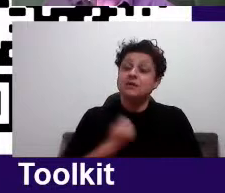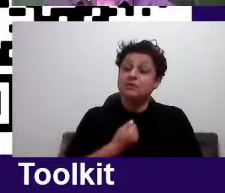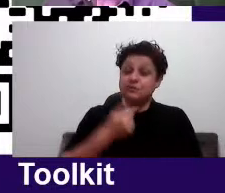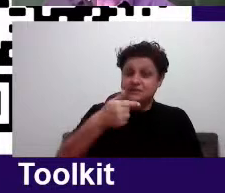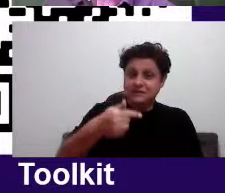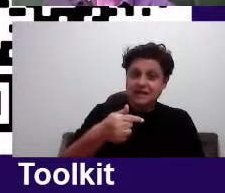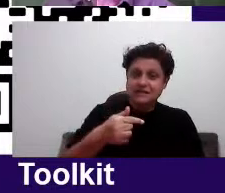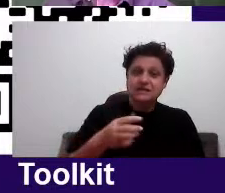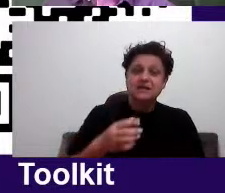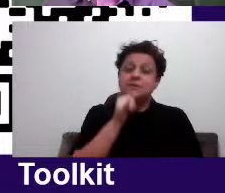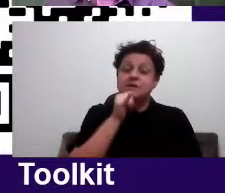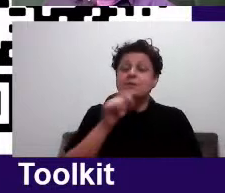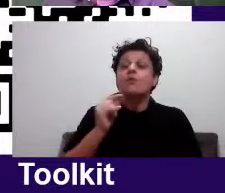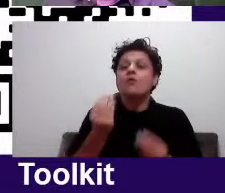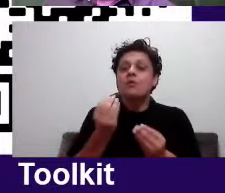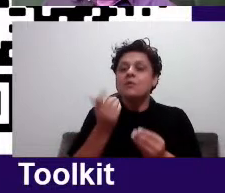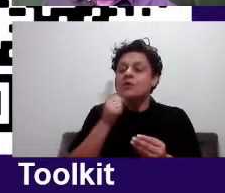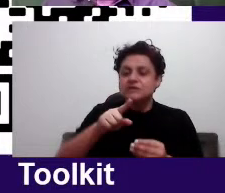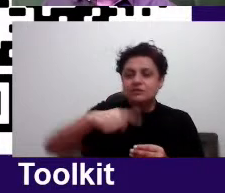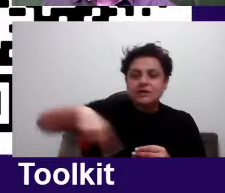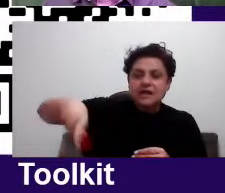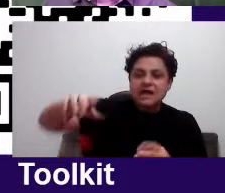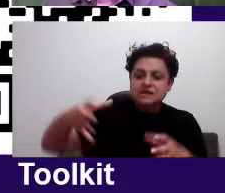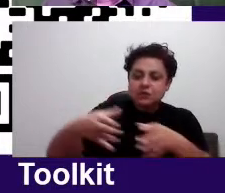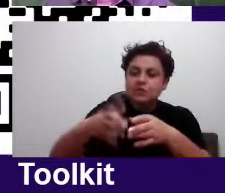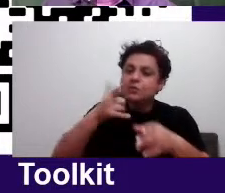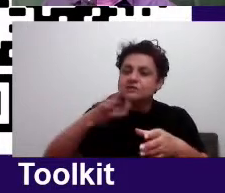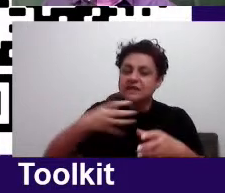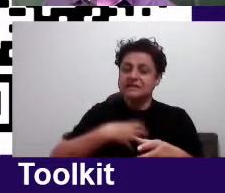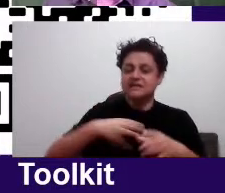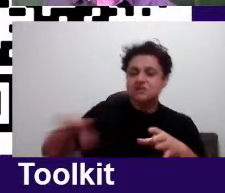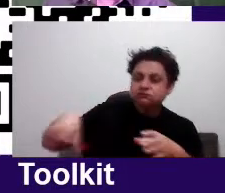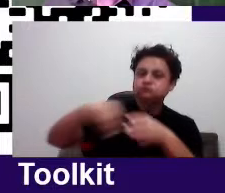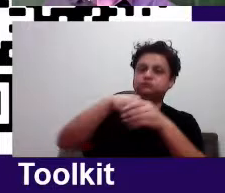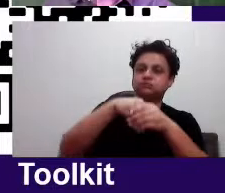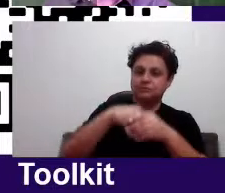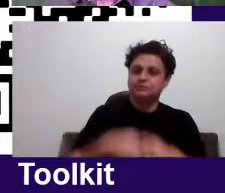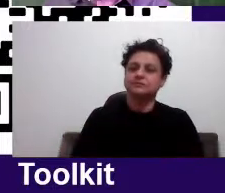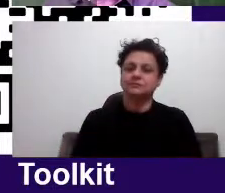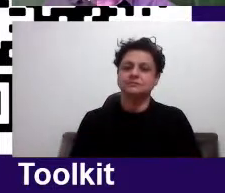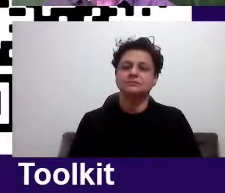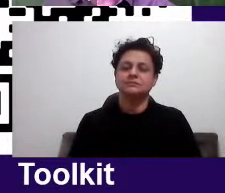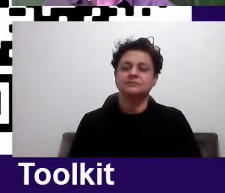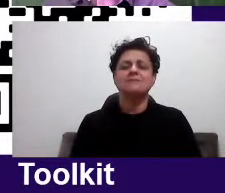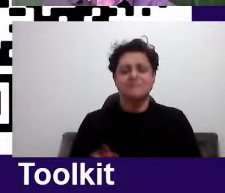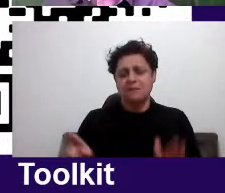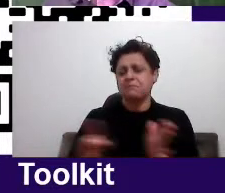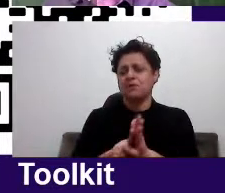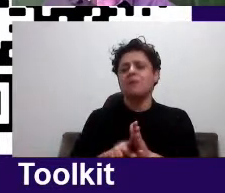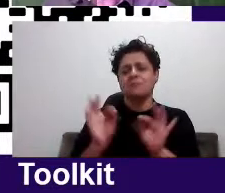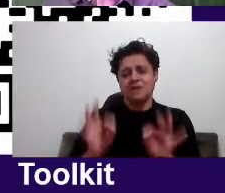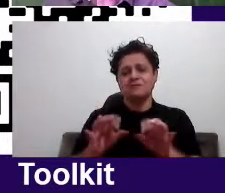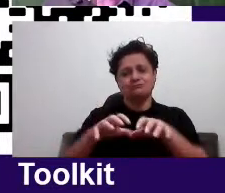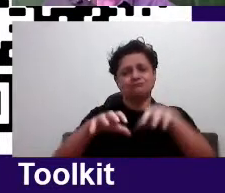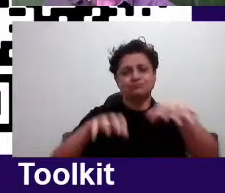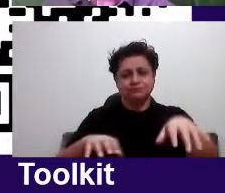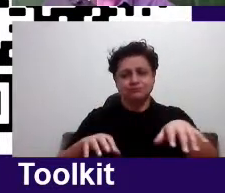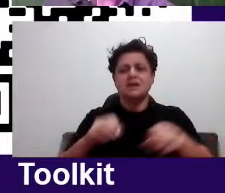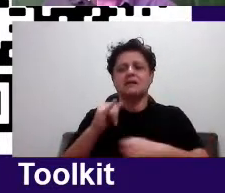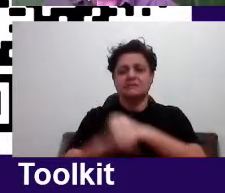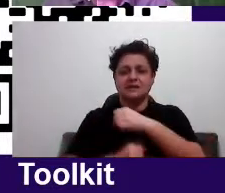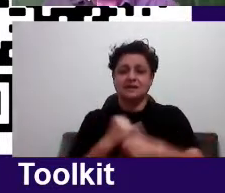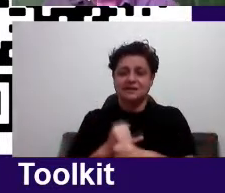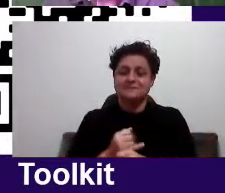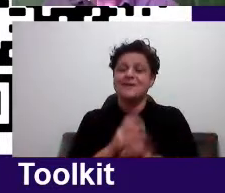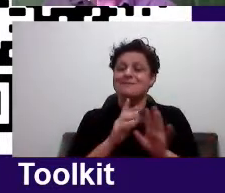online environment. Now, the interesting thing about this toolkit is that you don't have to